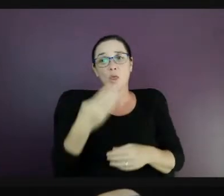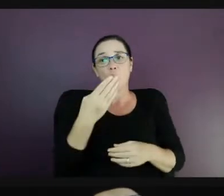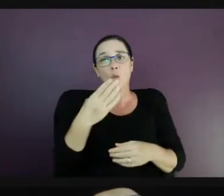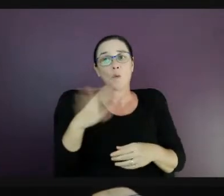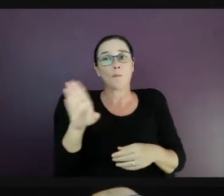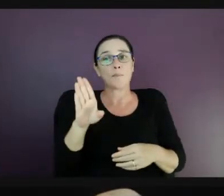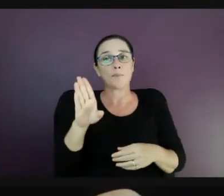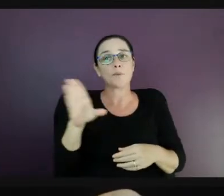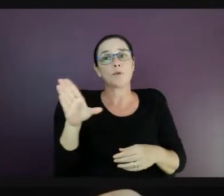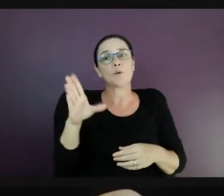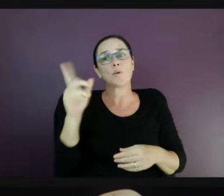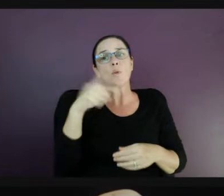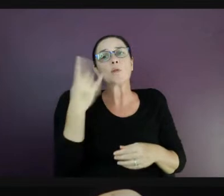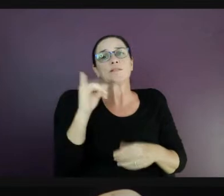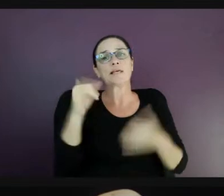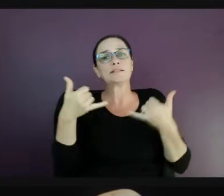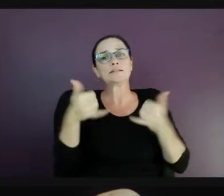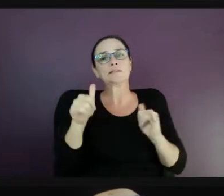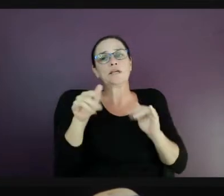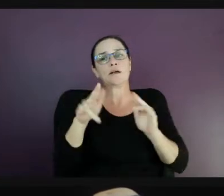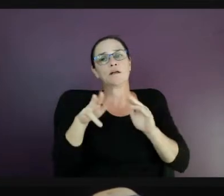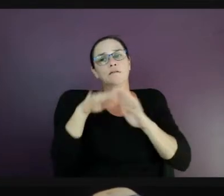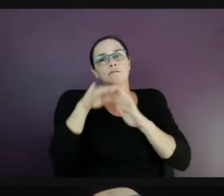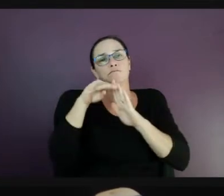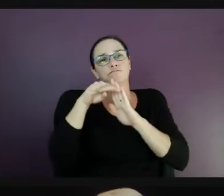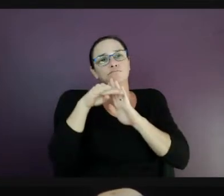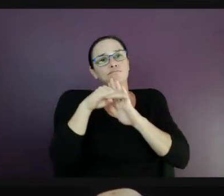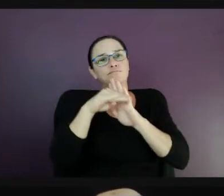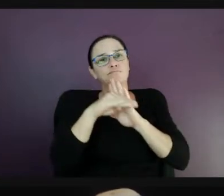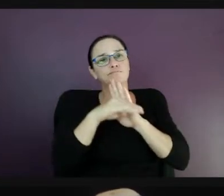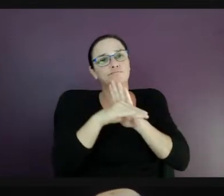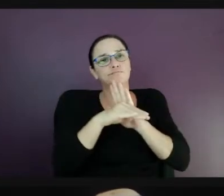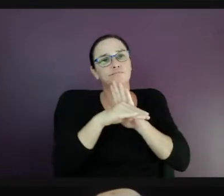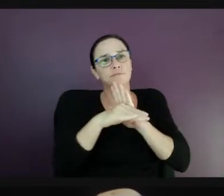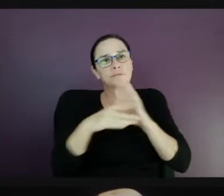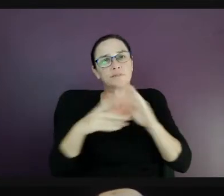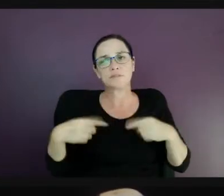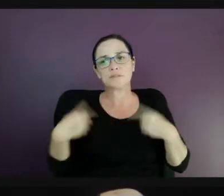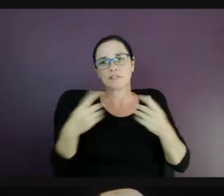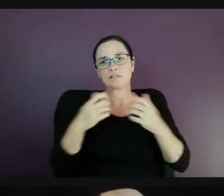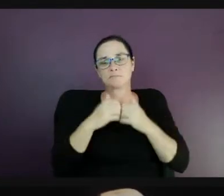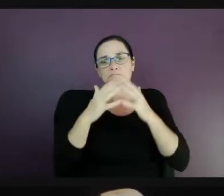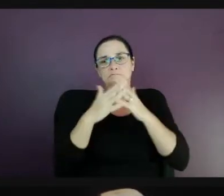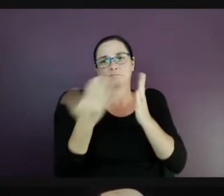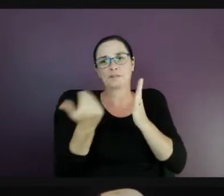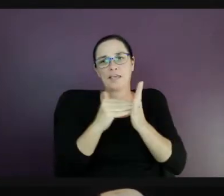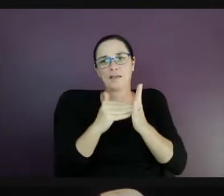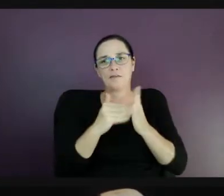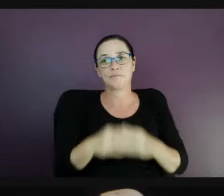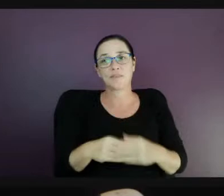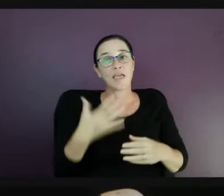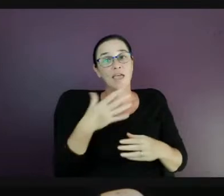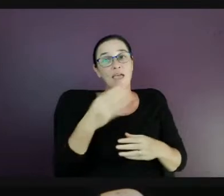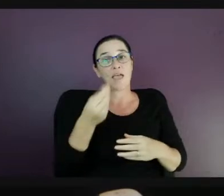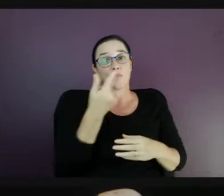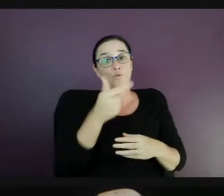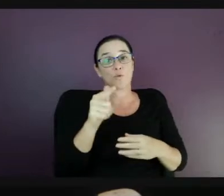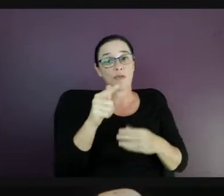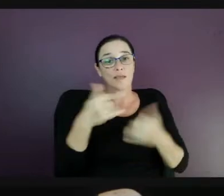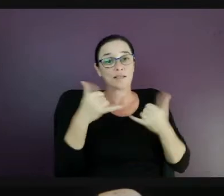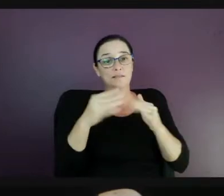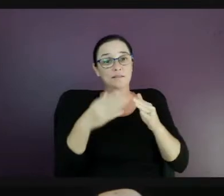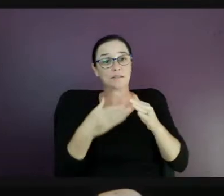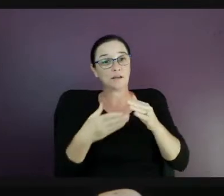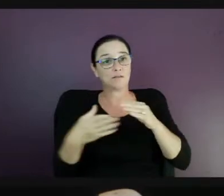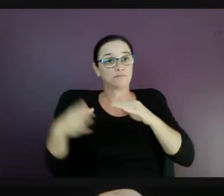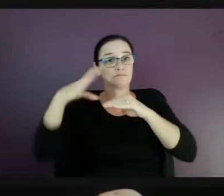down since they restored it and reset it. That pattern seems to still hold, inflating to the east